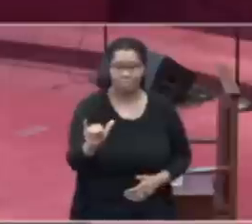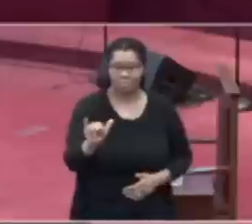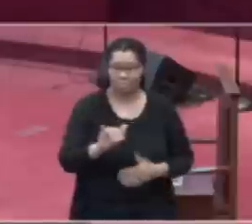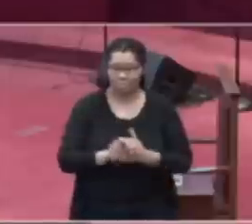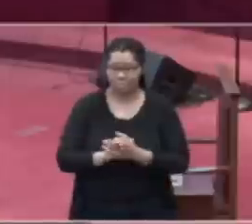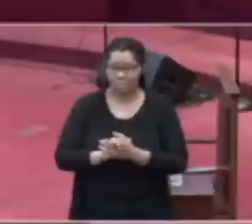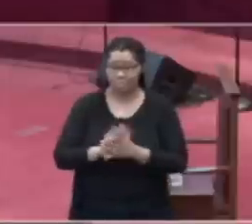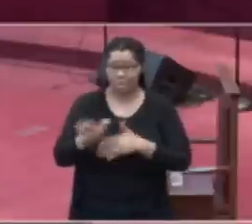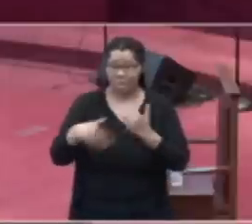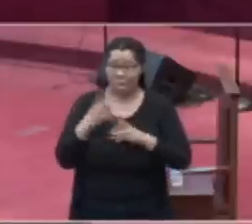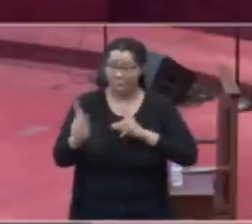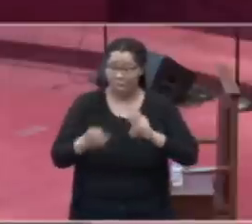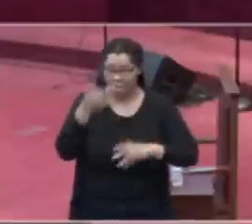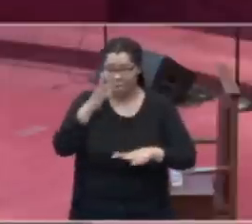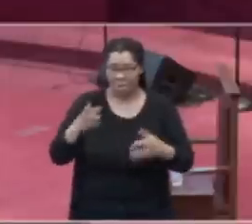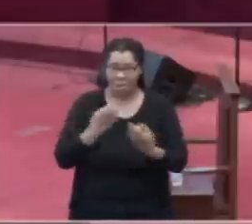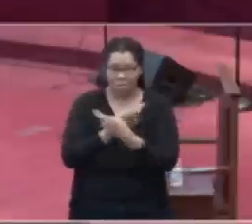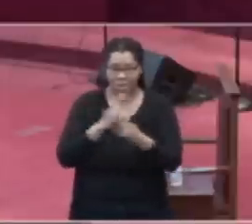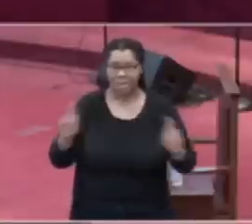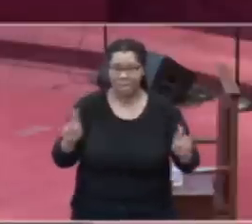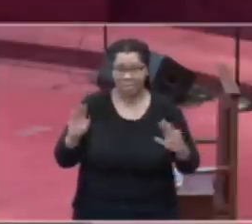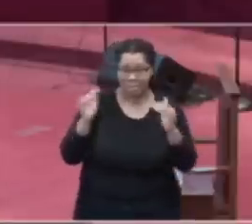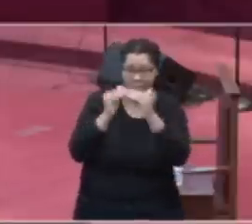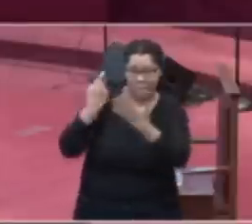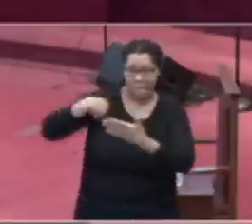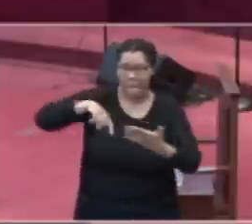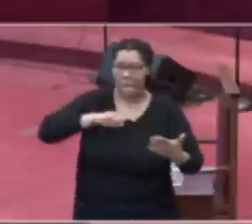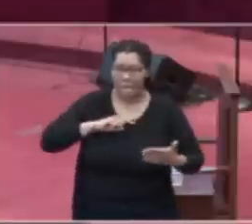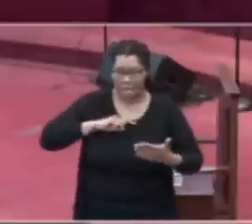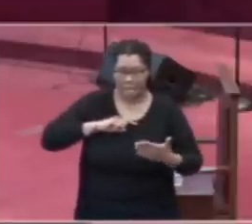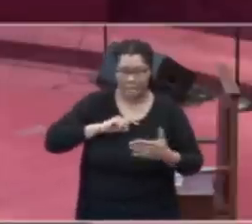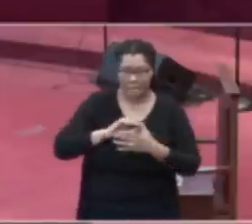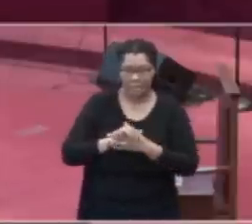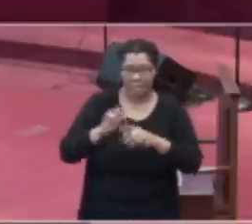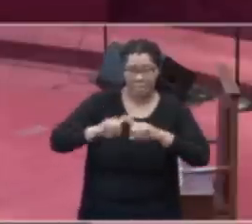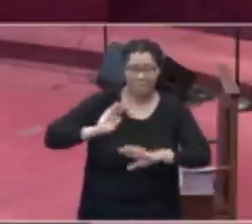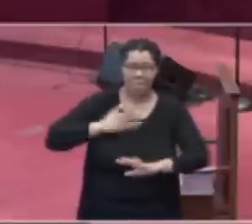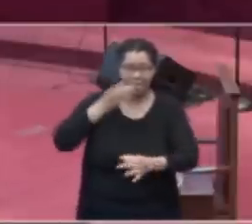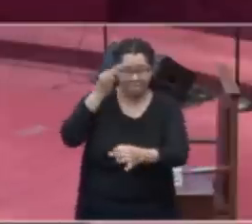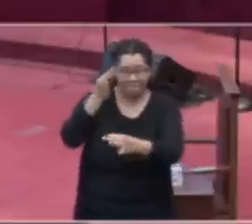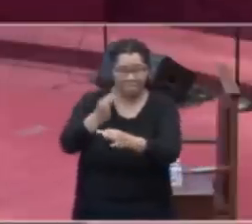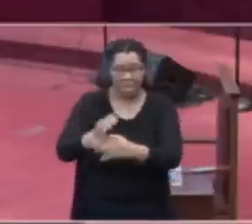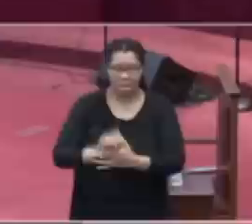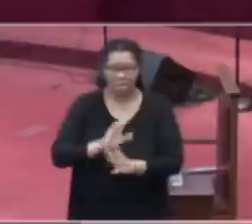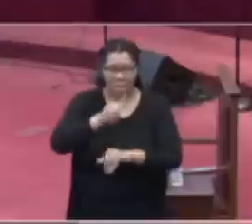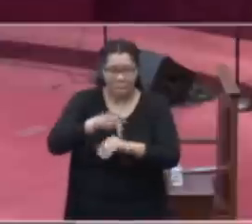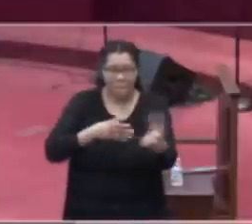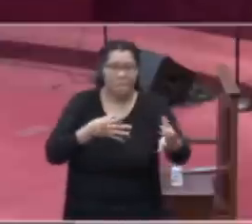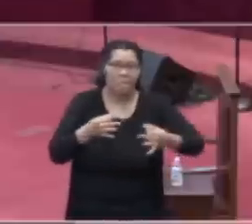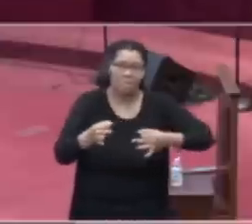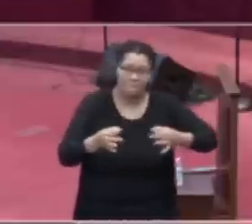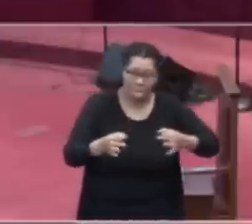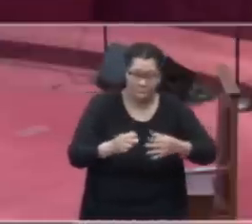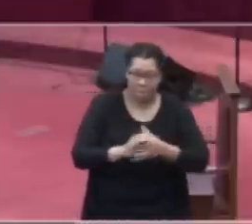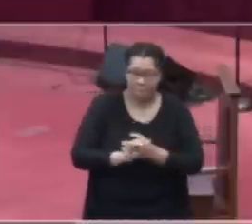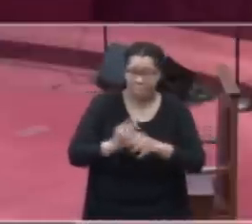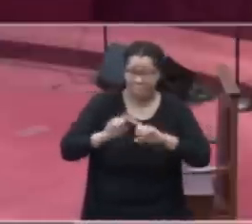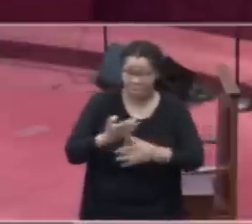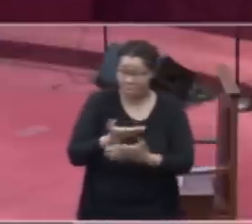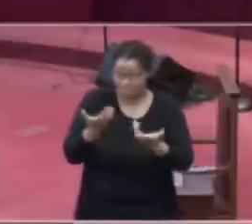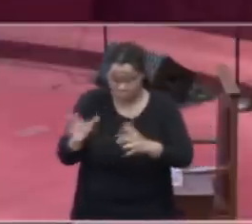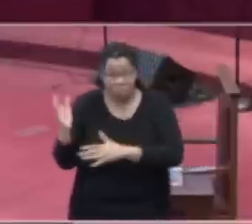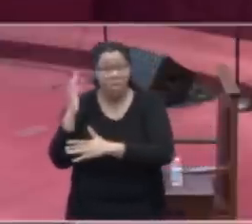redeemed humanity. God has justified us by our faith. So Peter says, given what you do